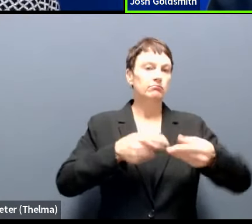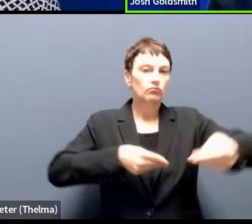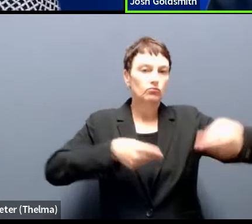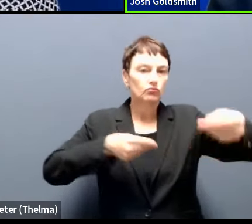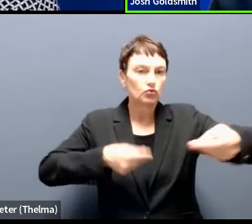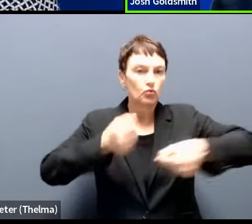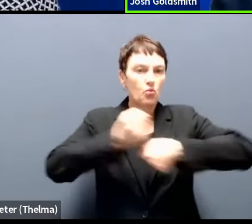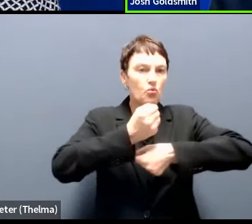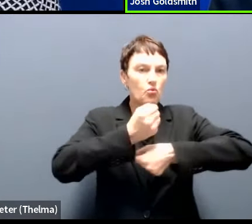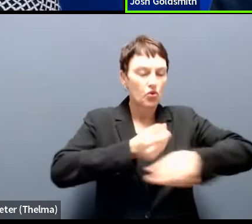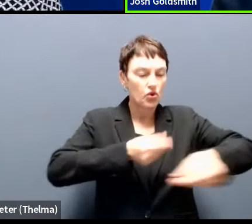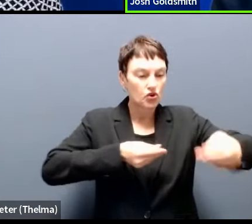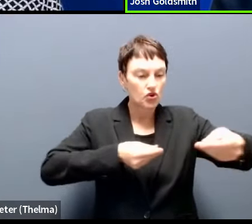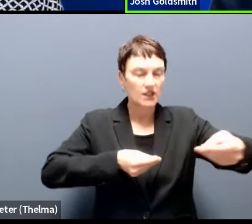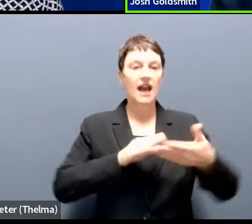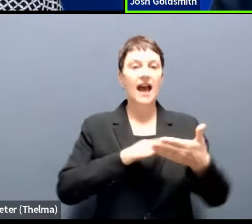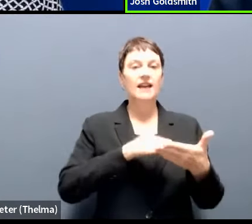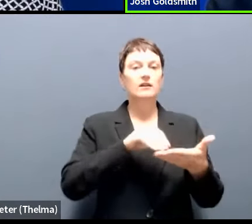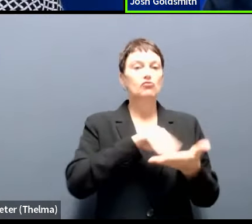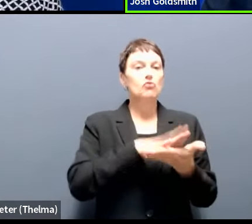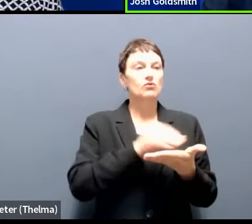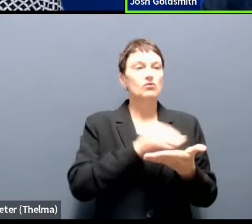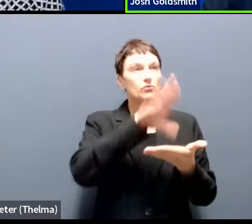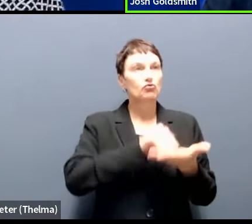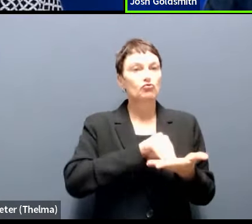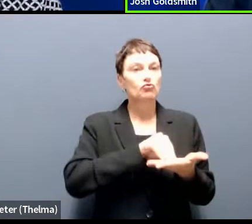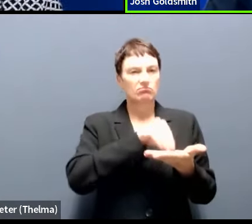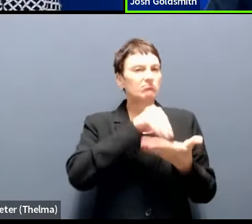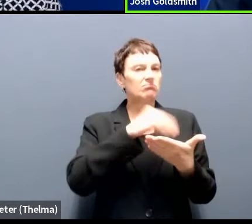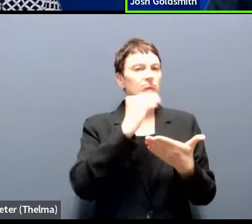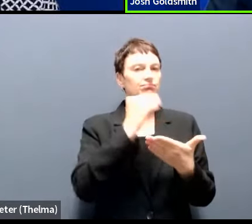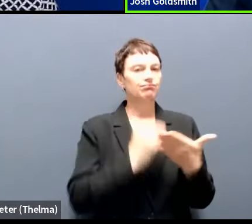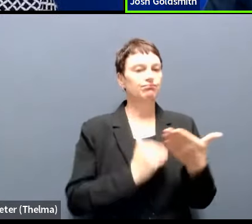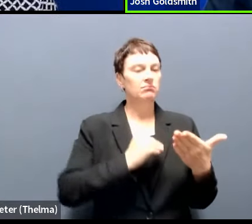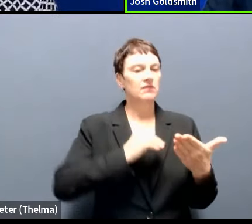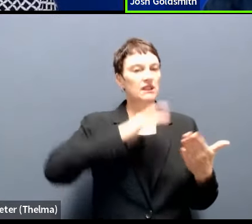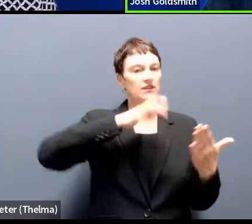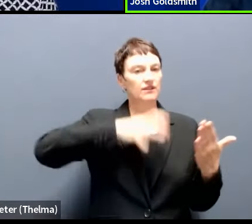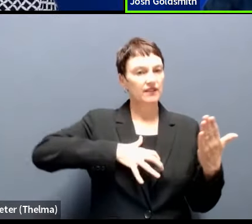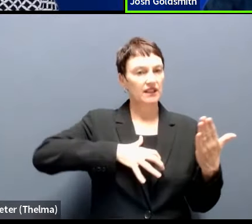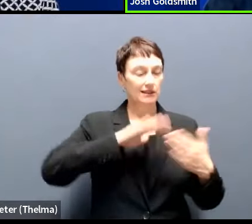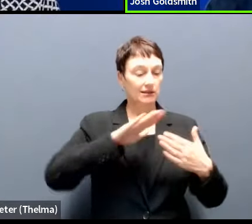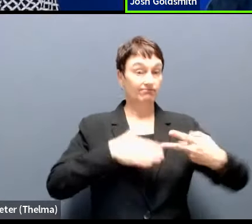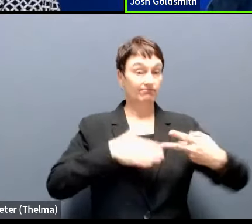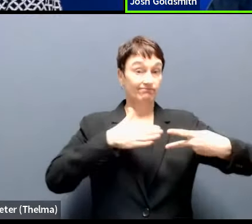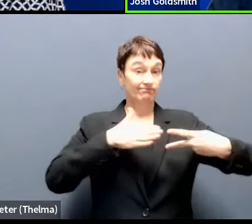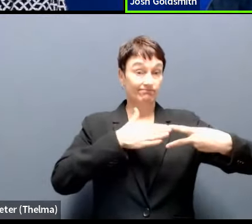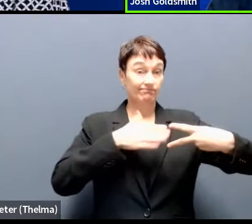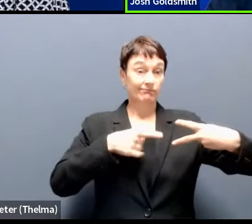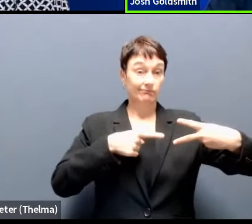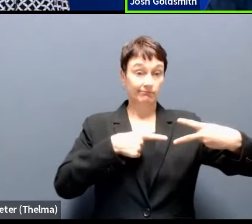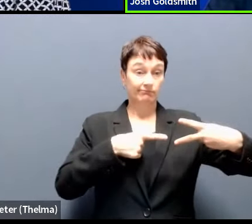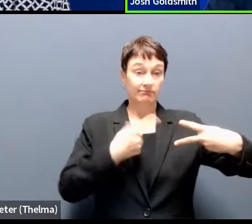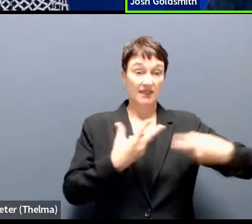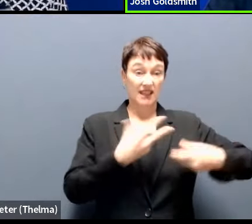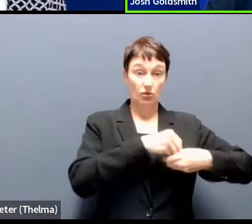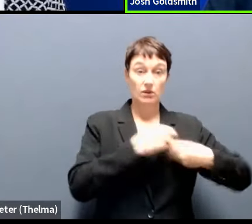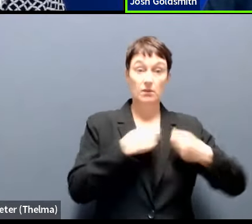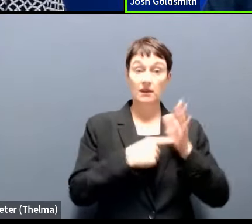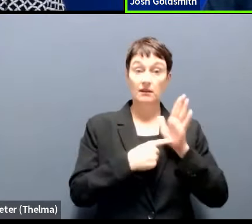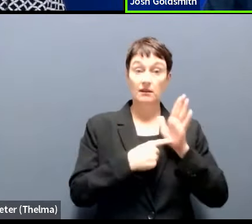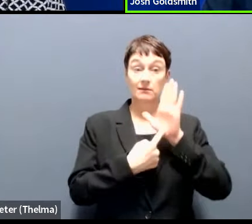each presentation. And I'm just going to show you very quickly what the light Power Pack looks like. Let me pull up the proper